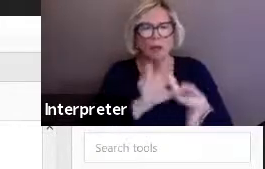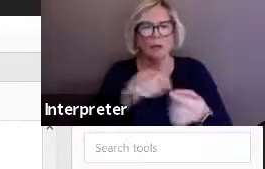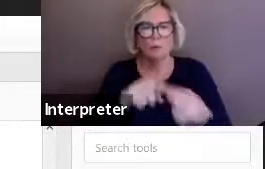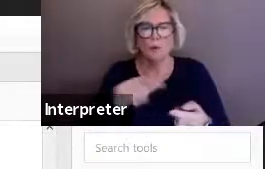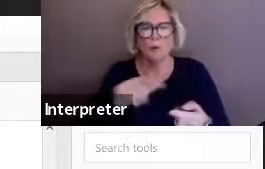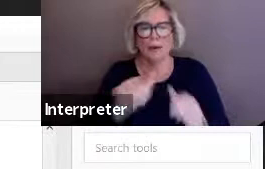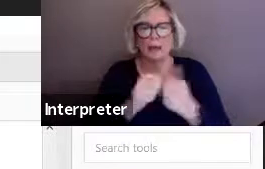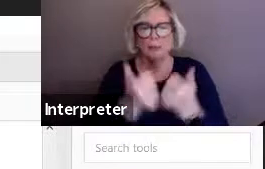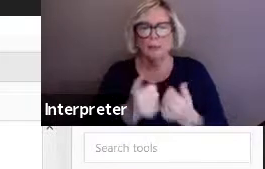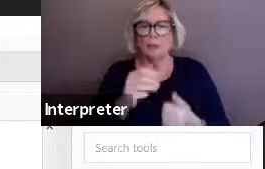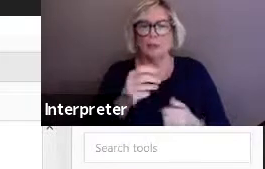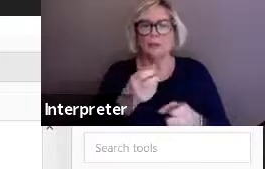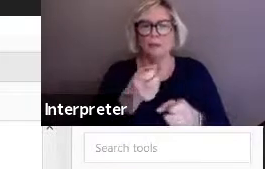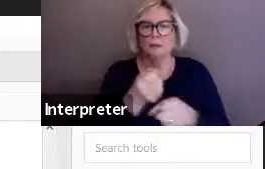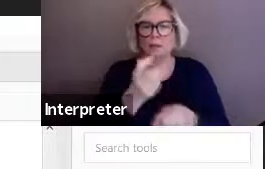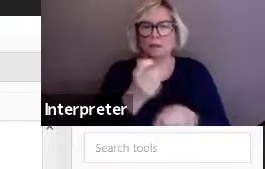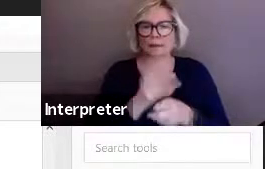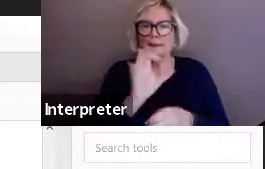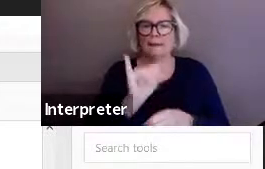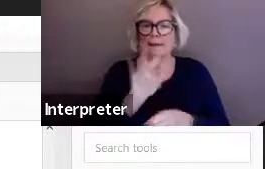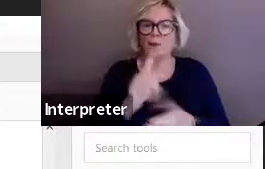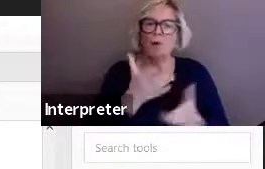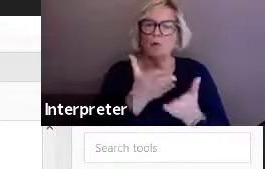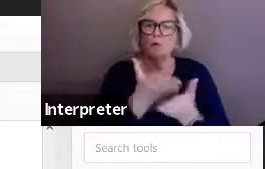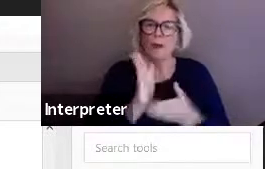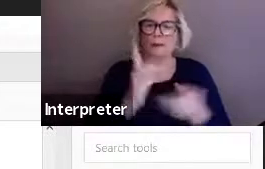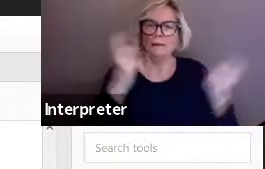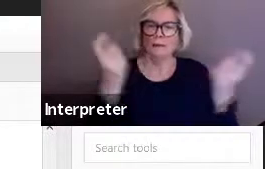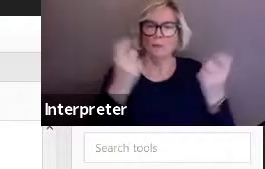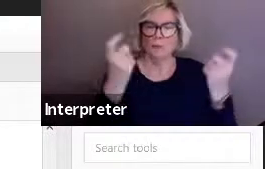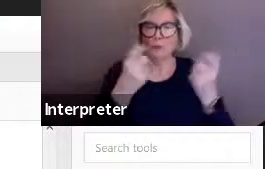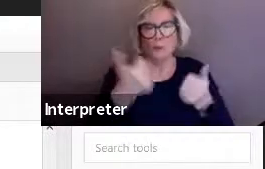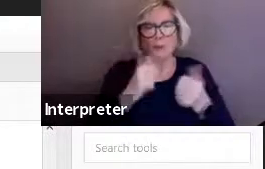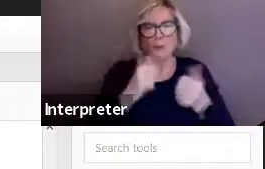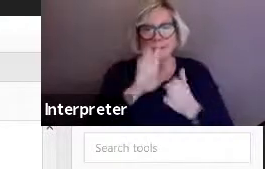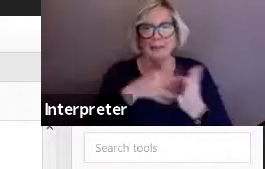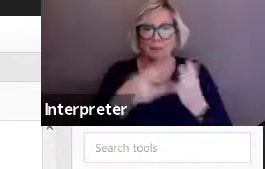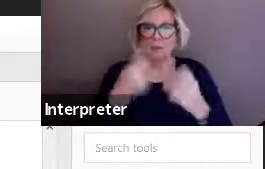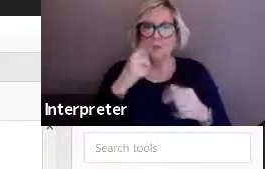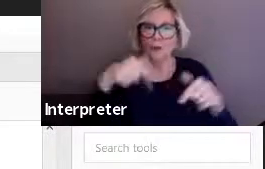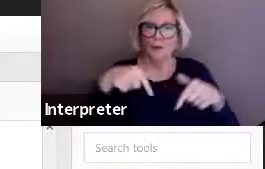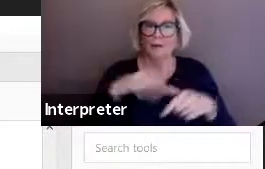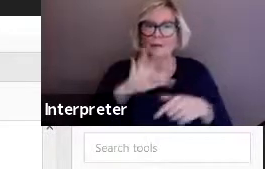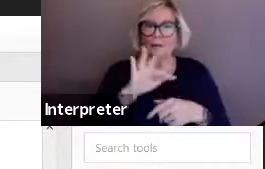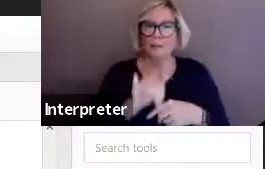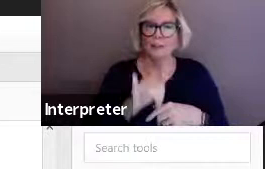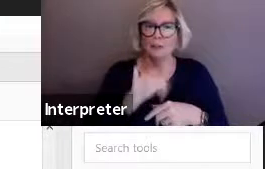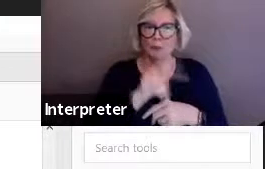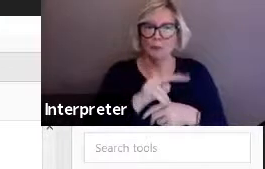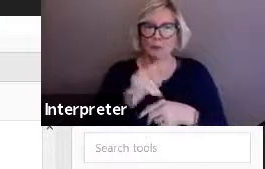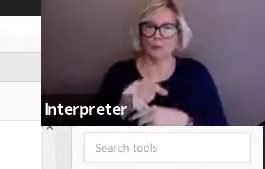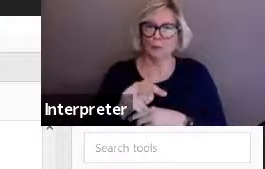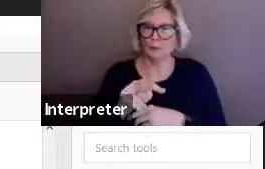agency's biennial civil rights gala event, which is scheduled for fiscal 2022.